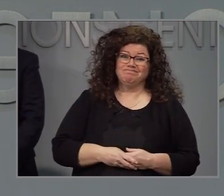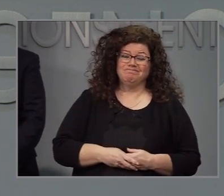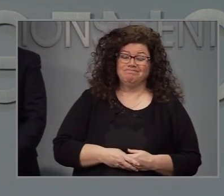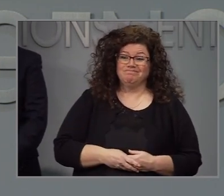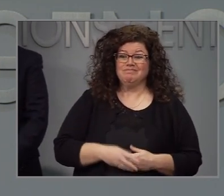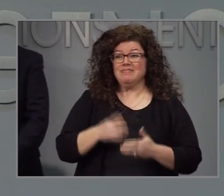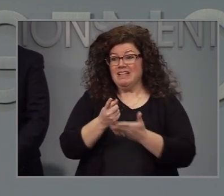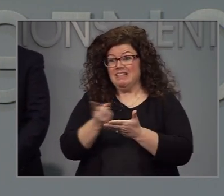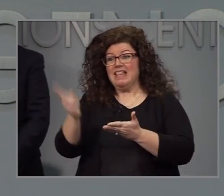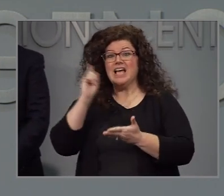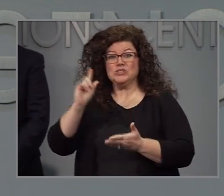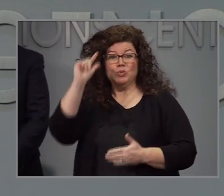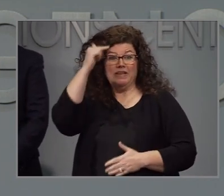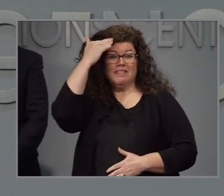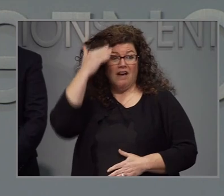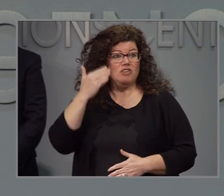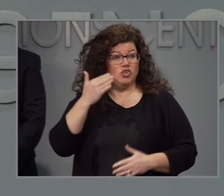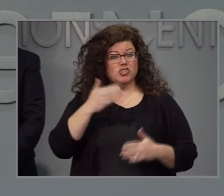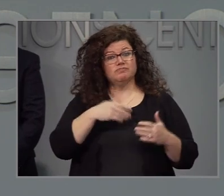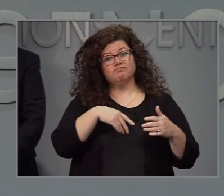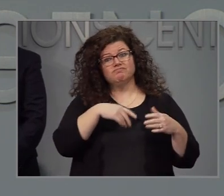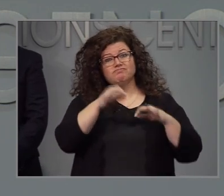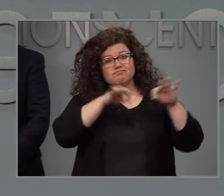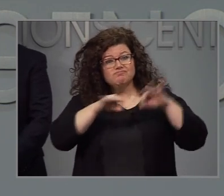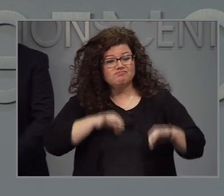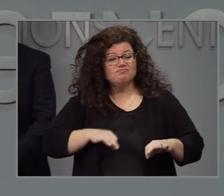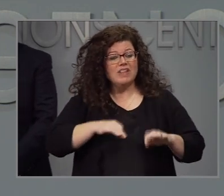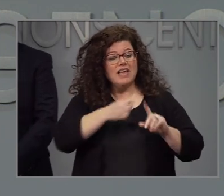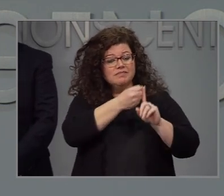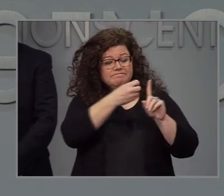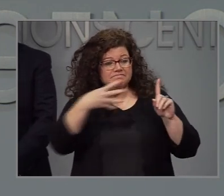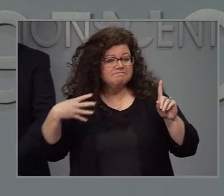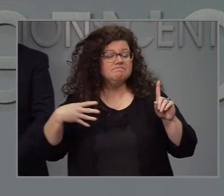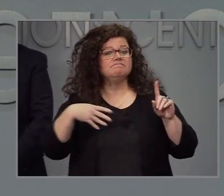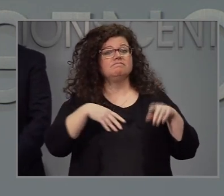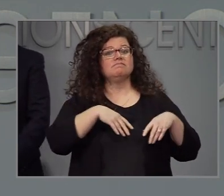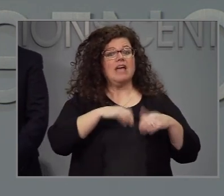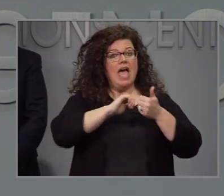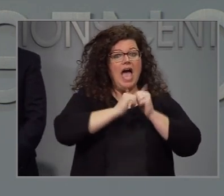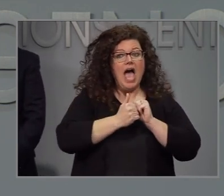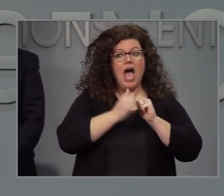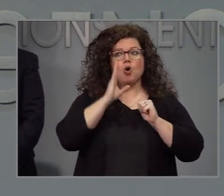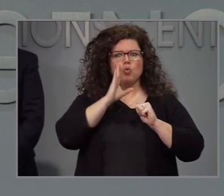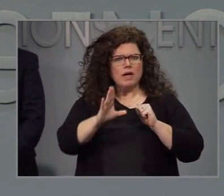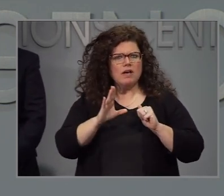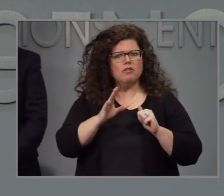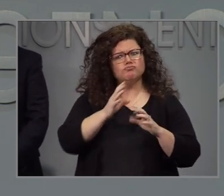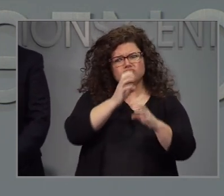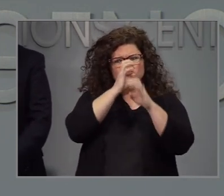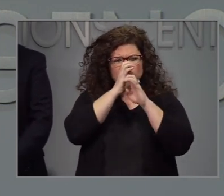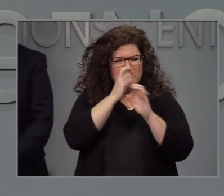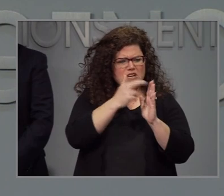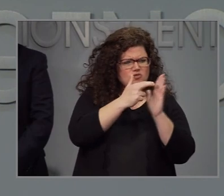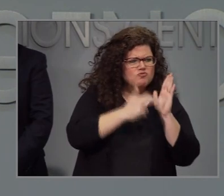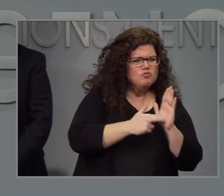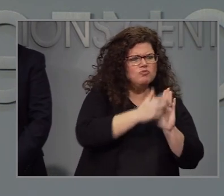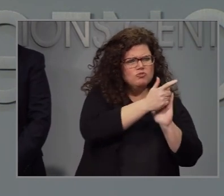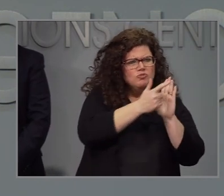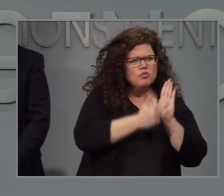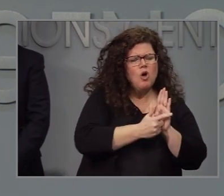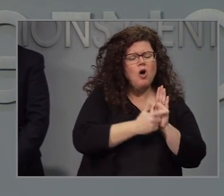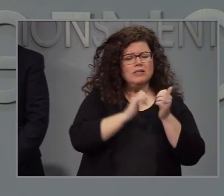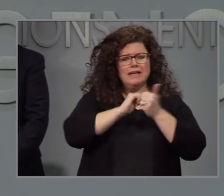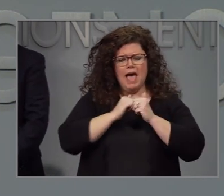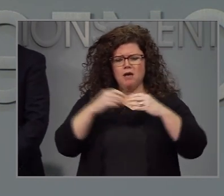the governor outlined a path forward for eventually easing certain COVID-19 restrictions while still protecting North